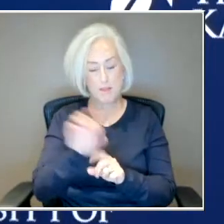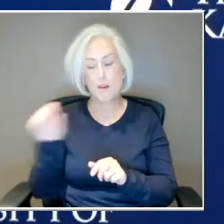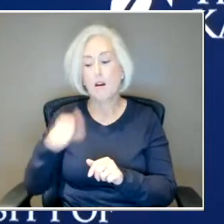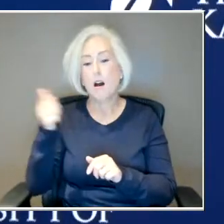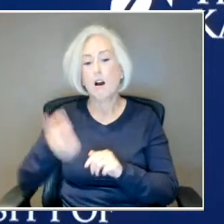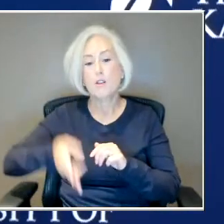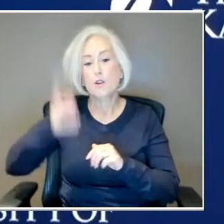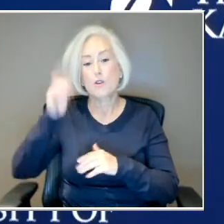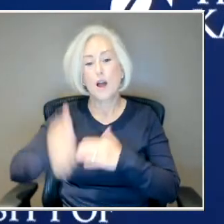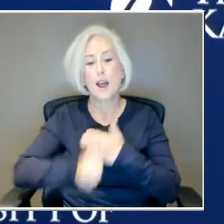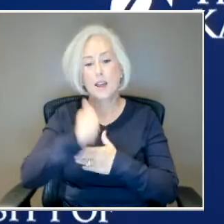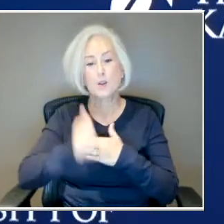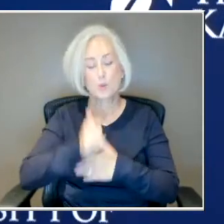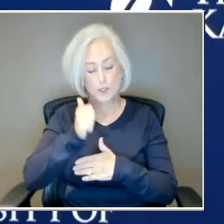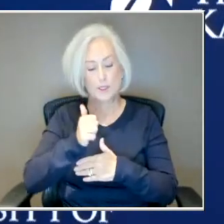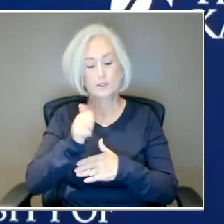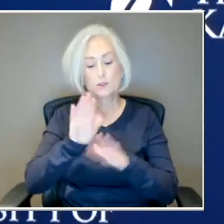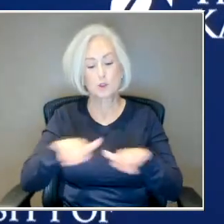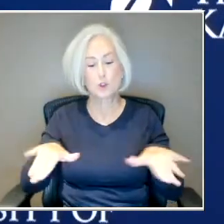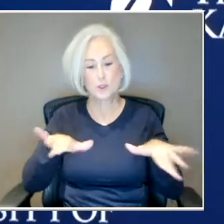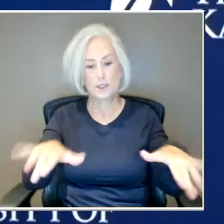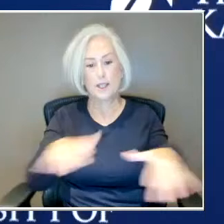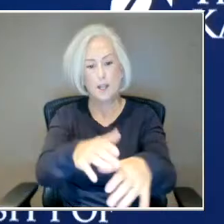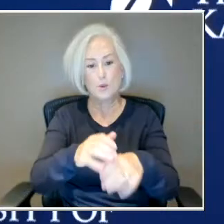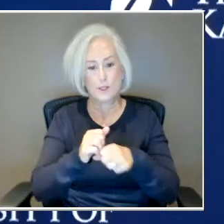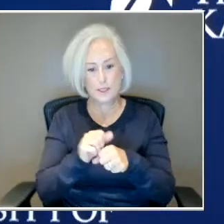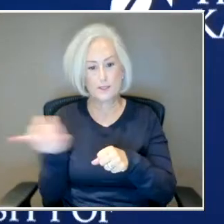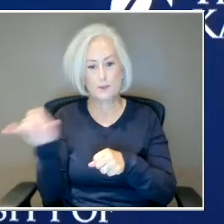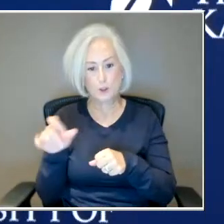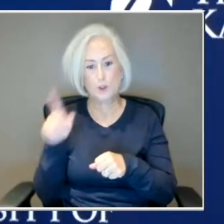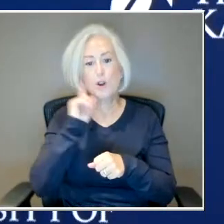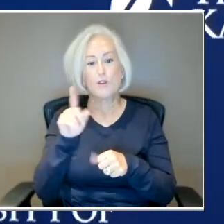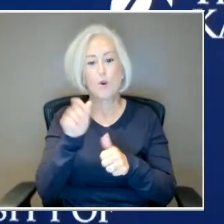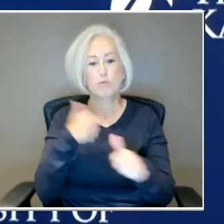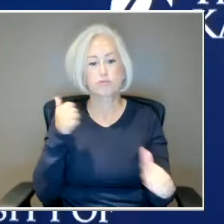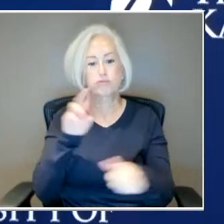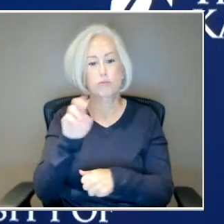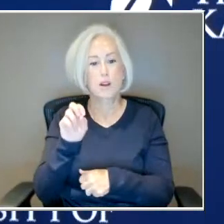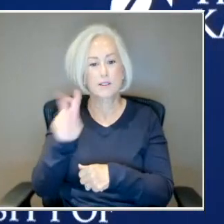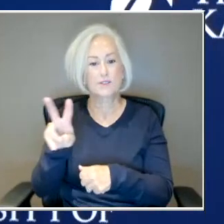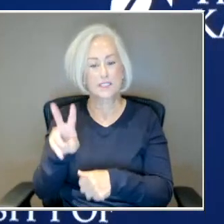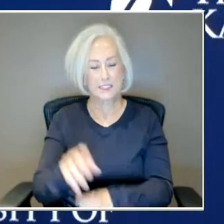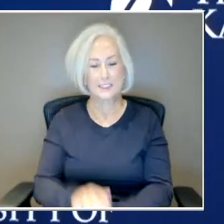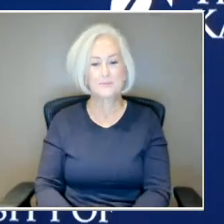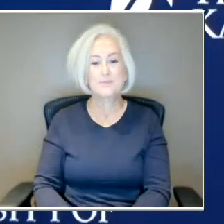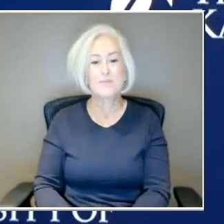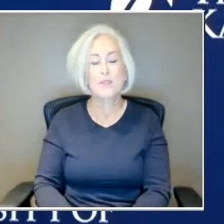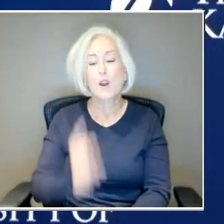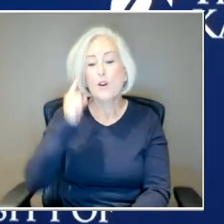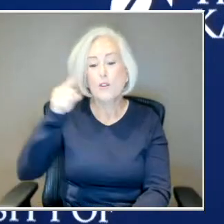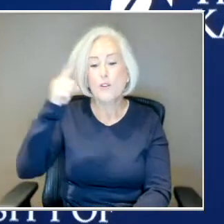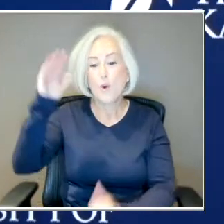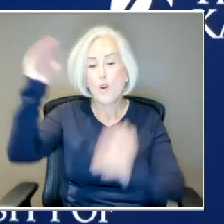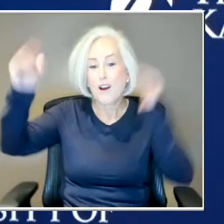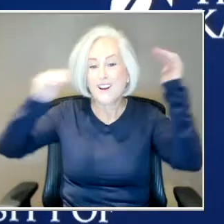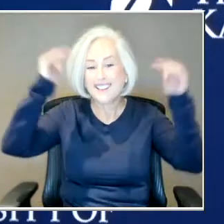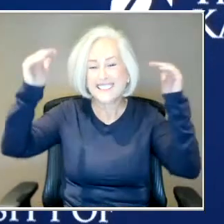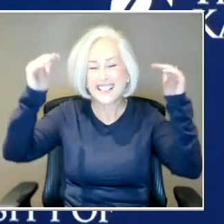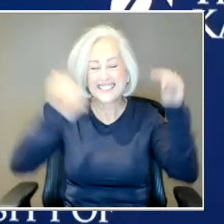well, and it'll help protect them for the RSV season that's upcoming. And for adults